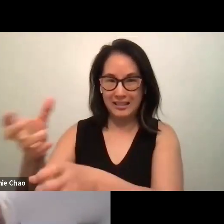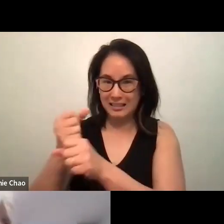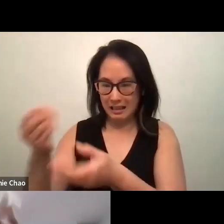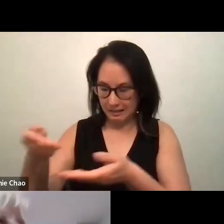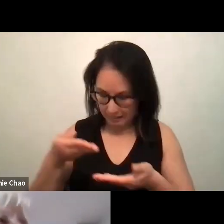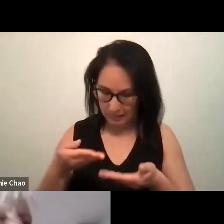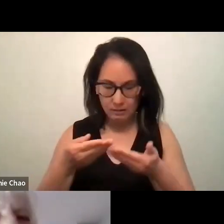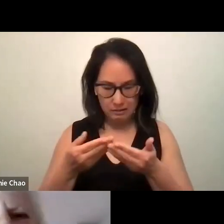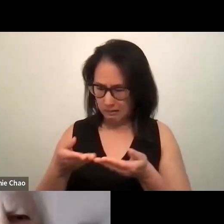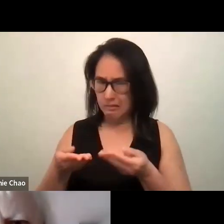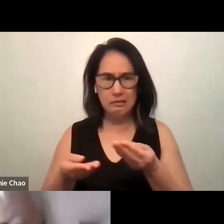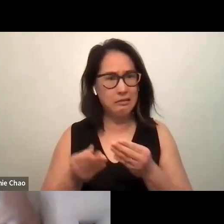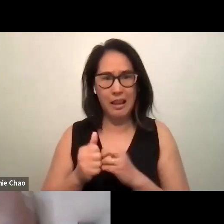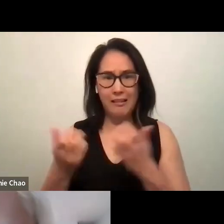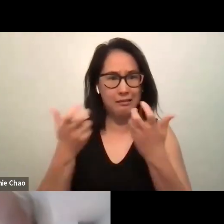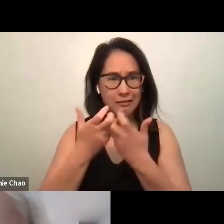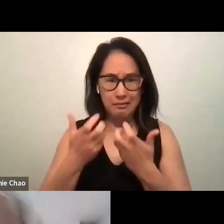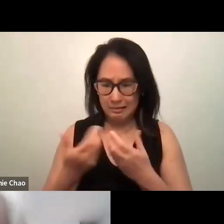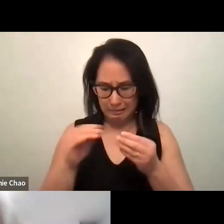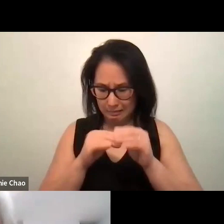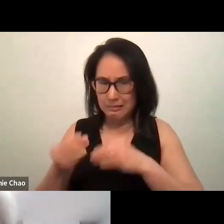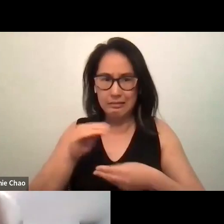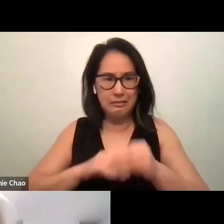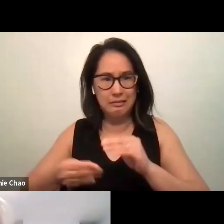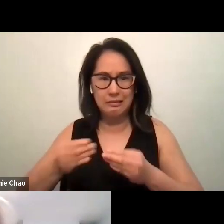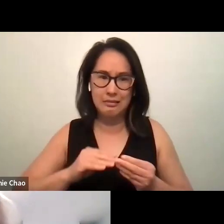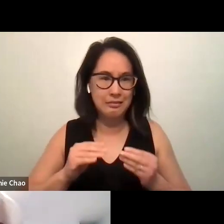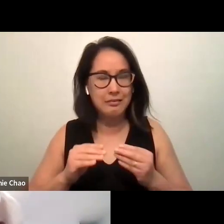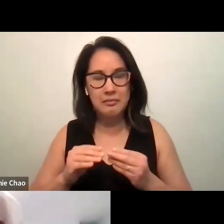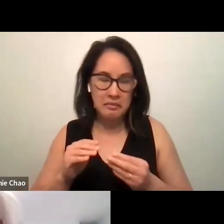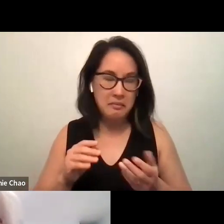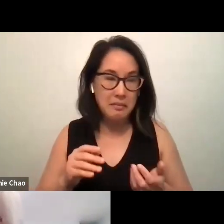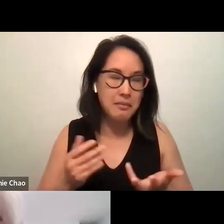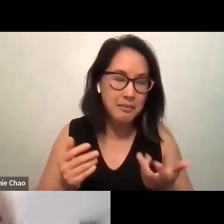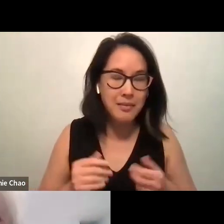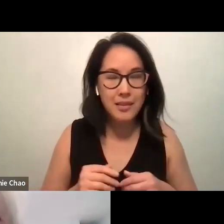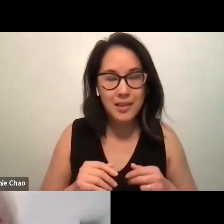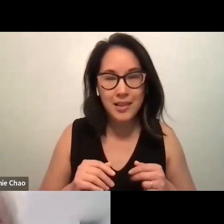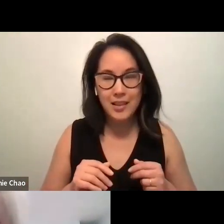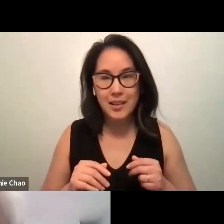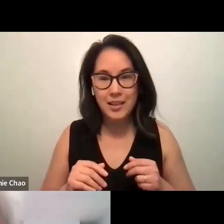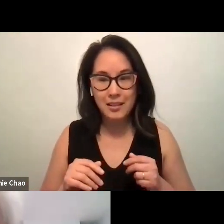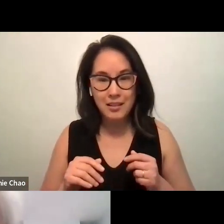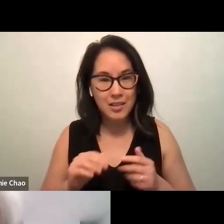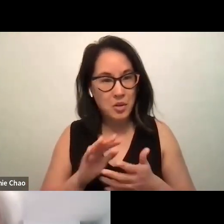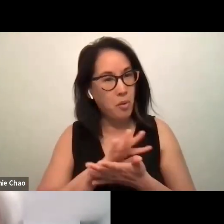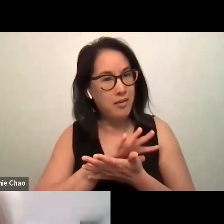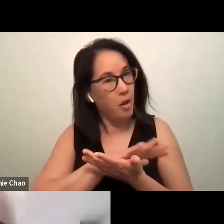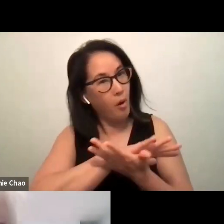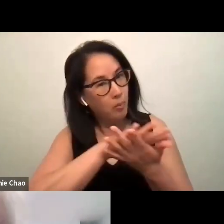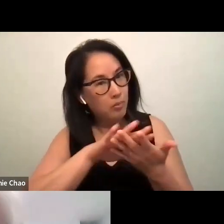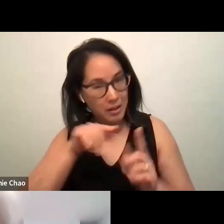was some assembly required, sort of thing. In that case, I would want,